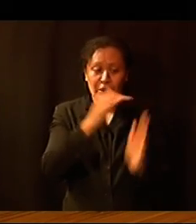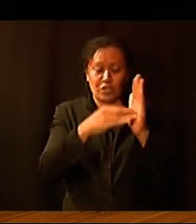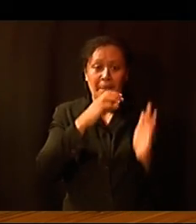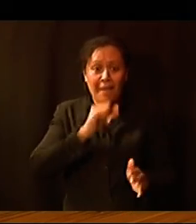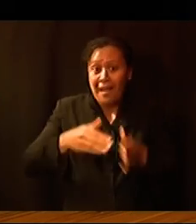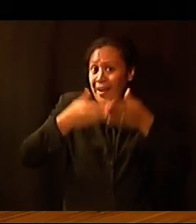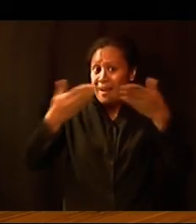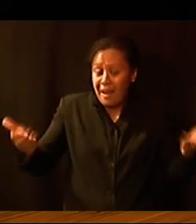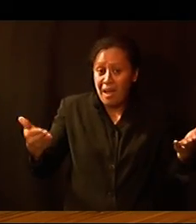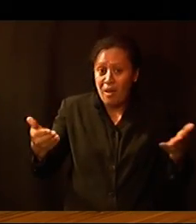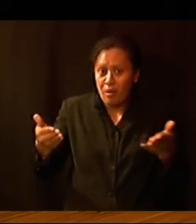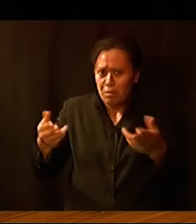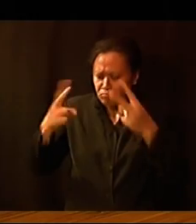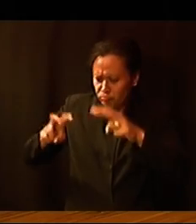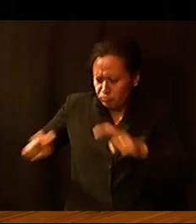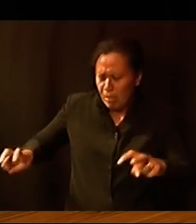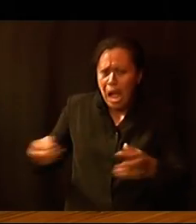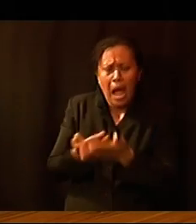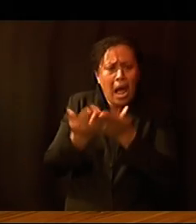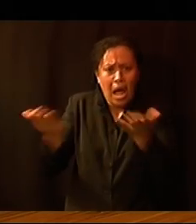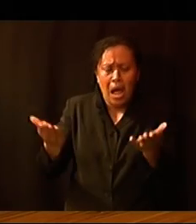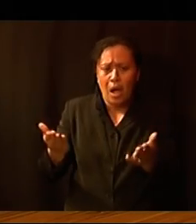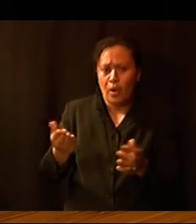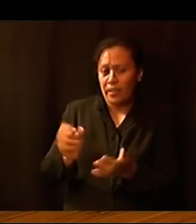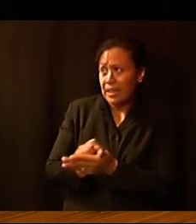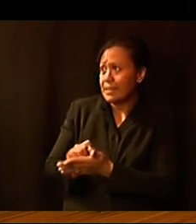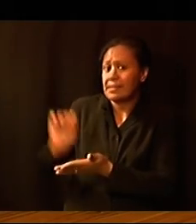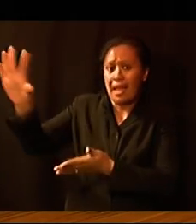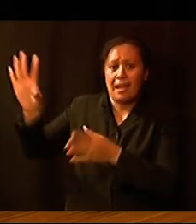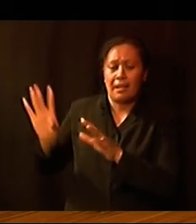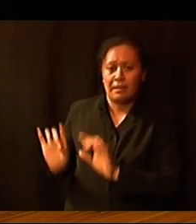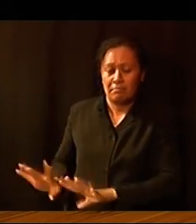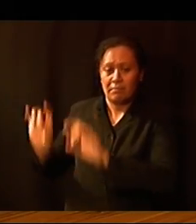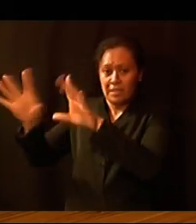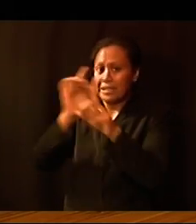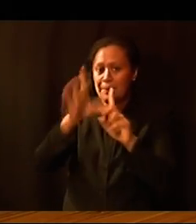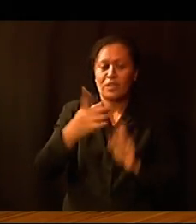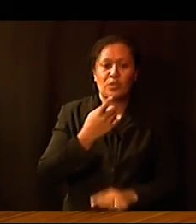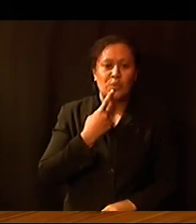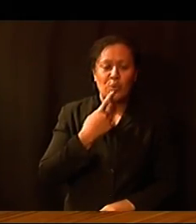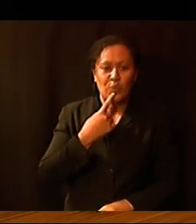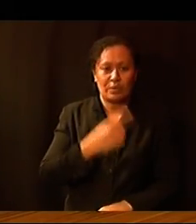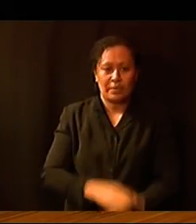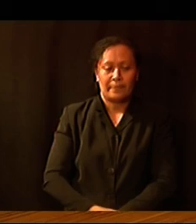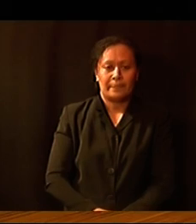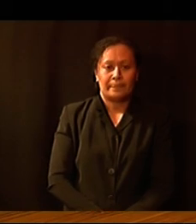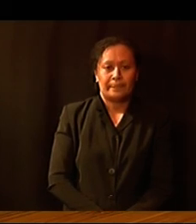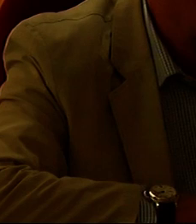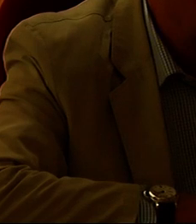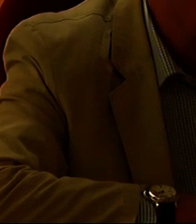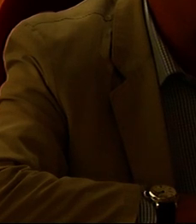at this stage they are looking at what options are available to them to export bauxite to their refinery in Queensland,